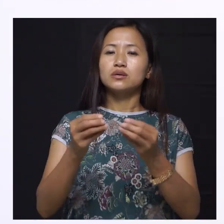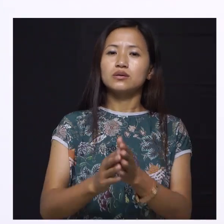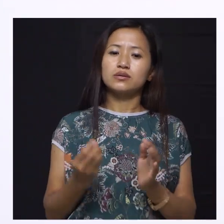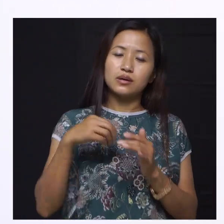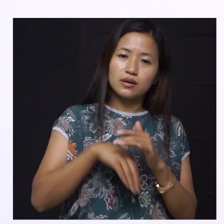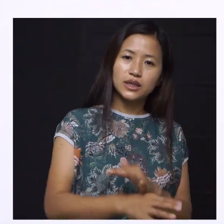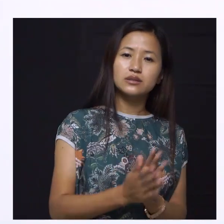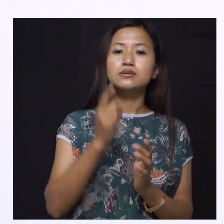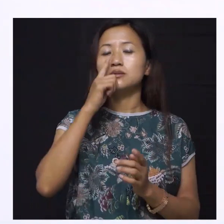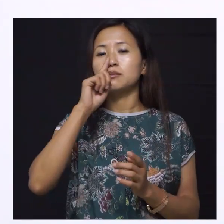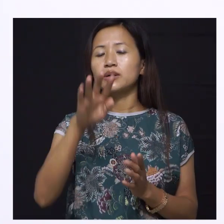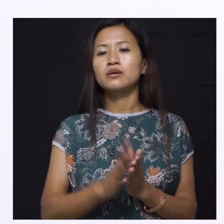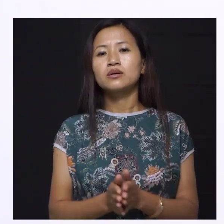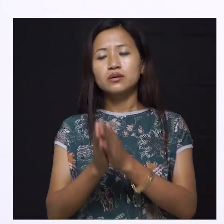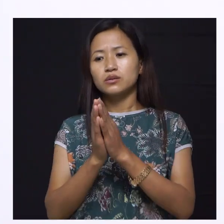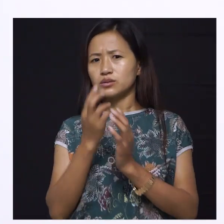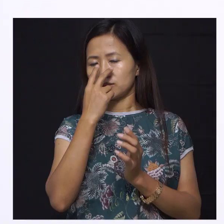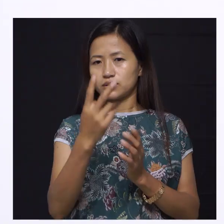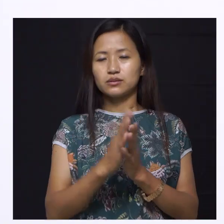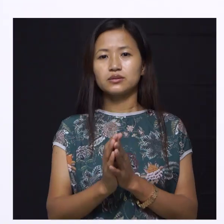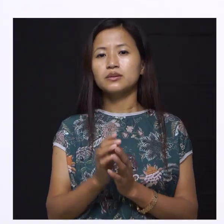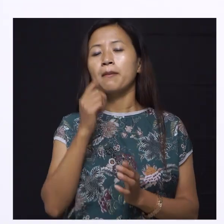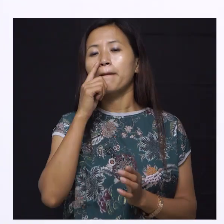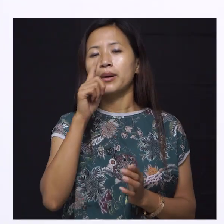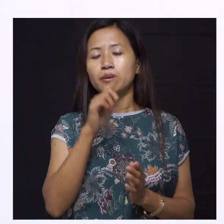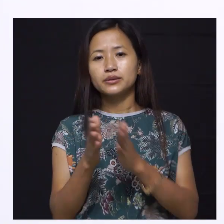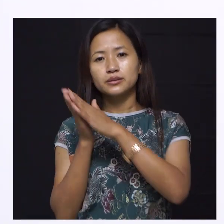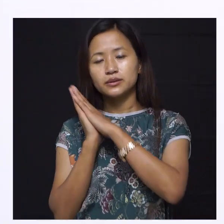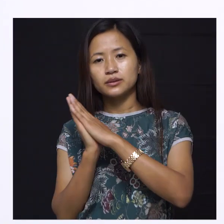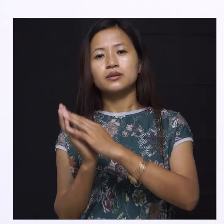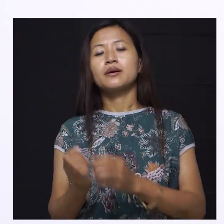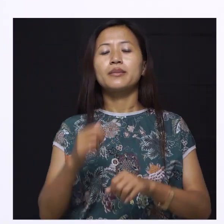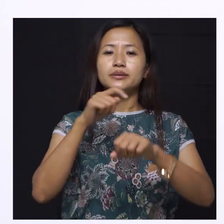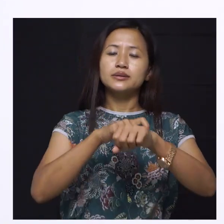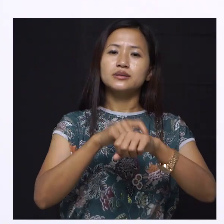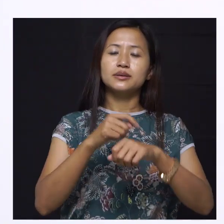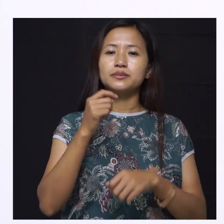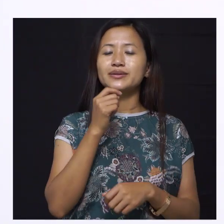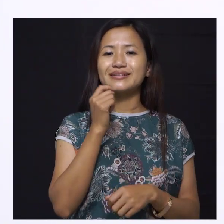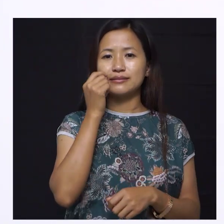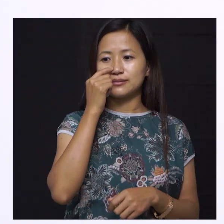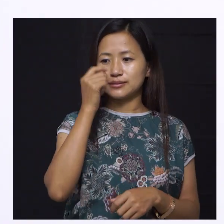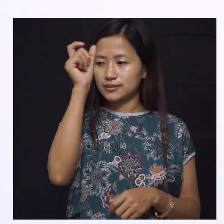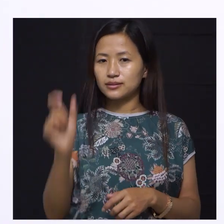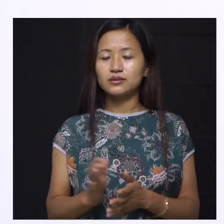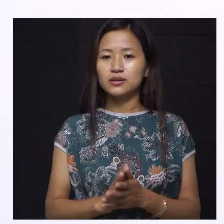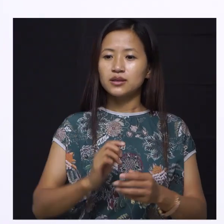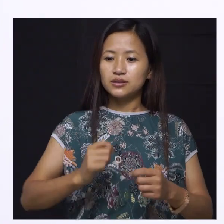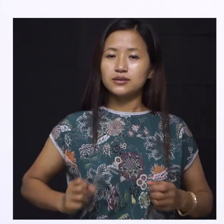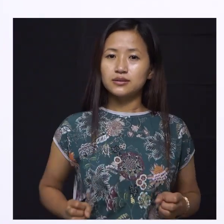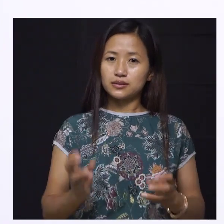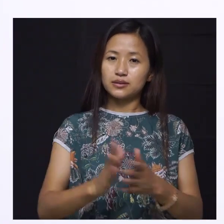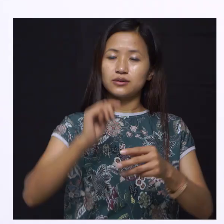She came in, and then she was peeping in. By the time Kathleen was already spinning a wheel, okay? The